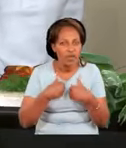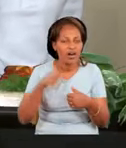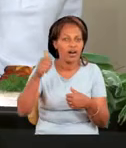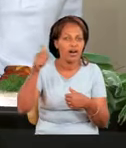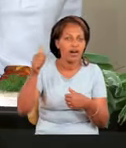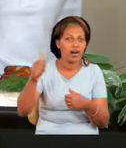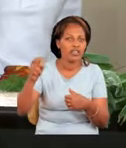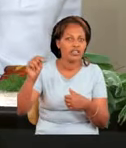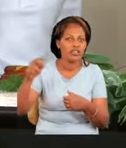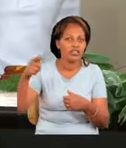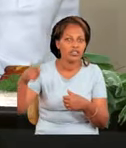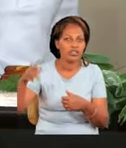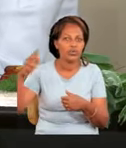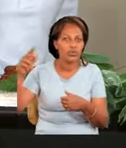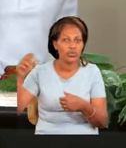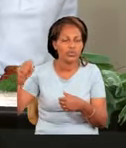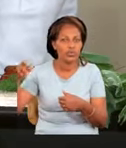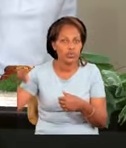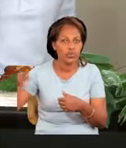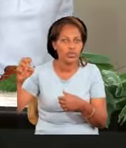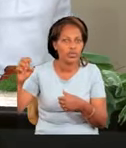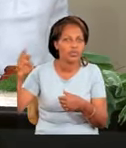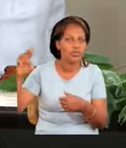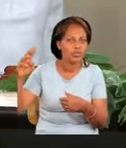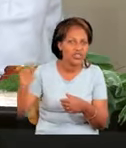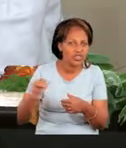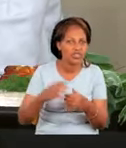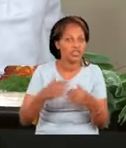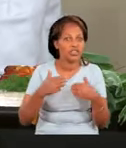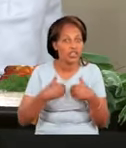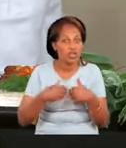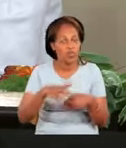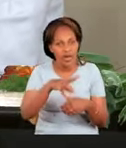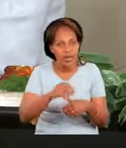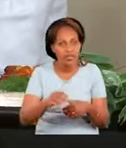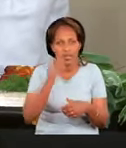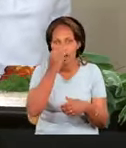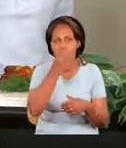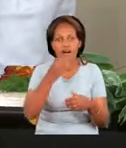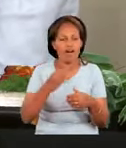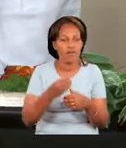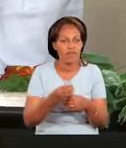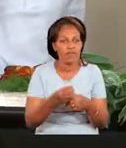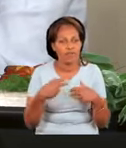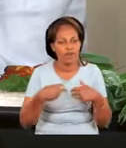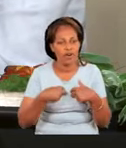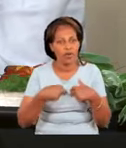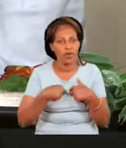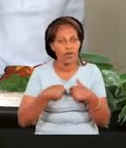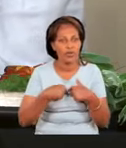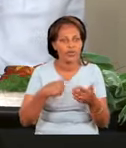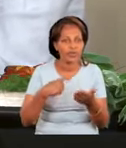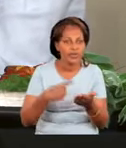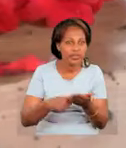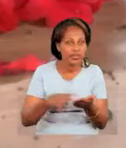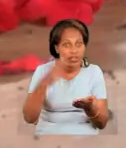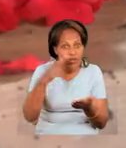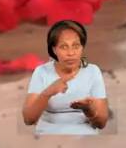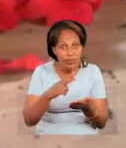angiosperms. Seeds are formed inside the ovary of the flower. You